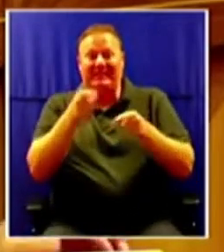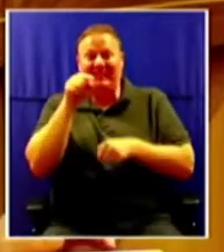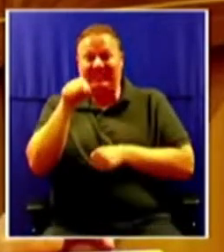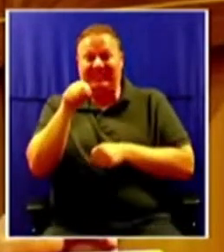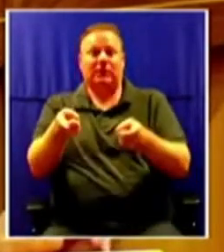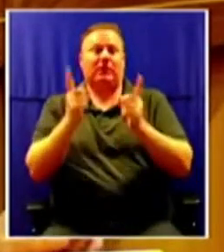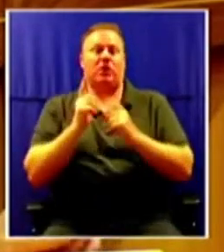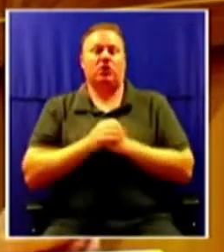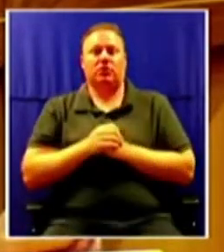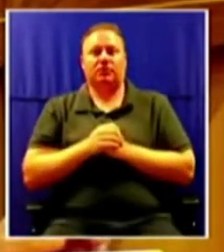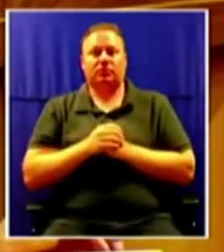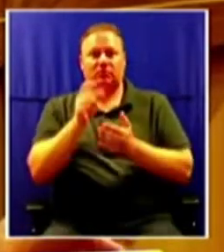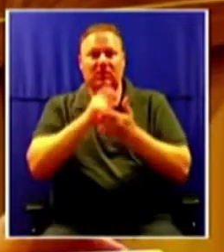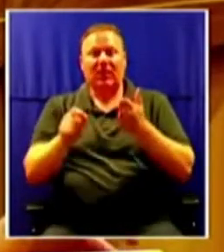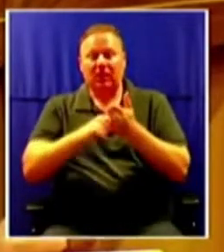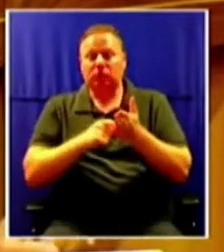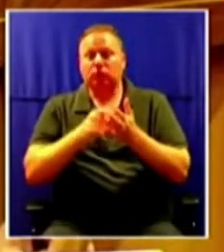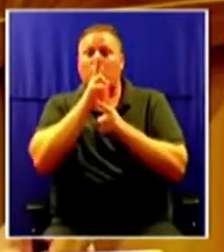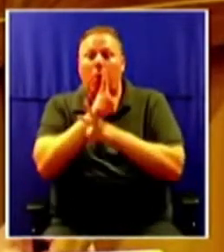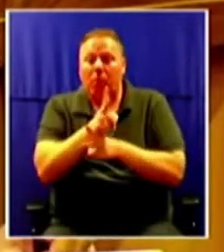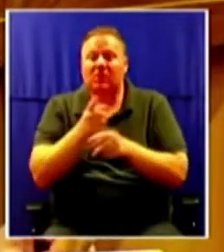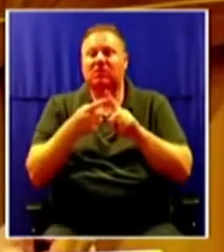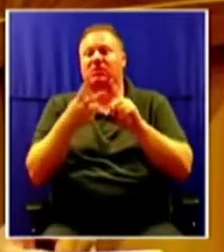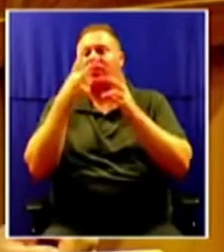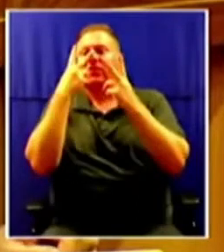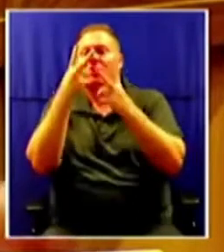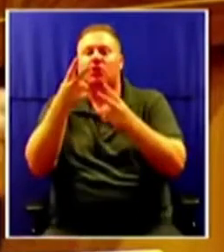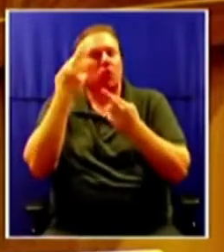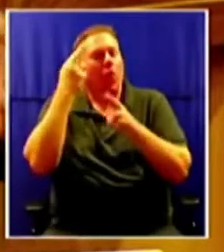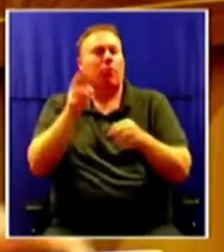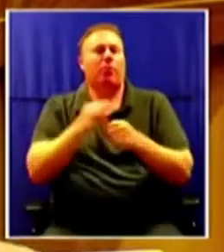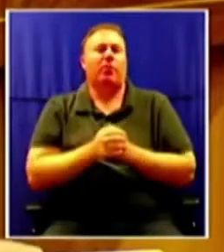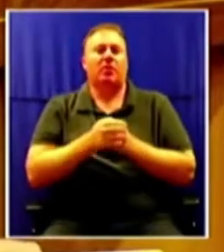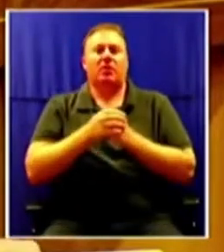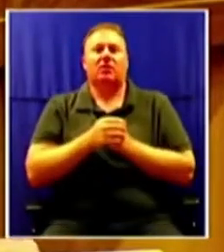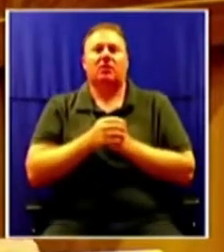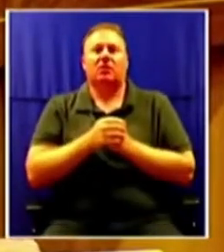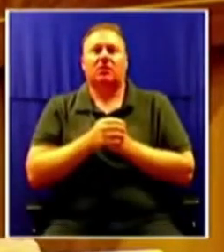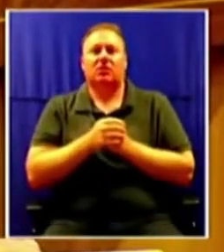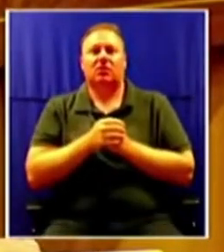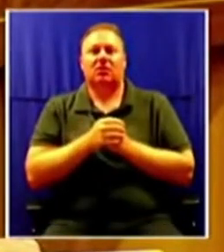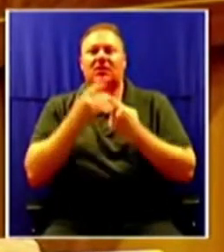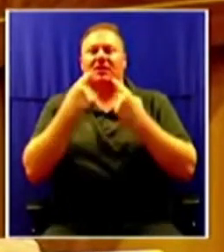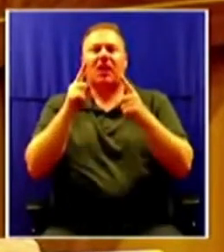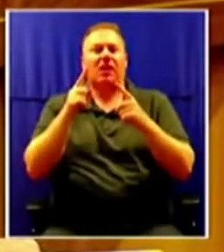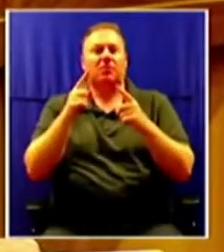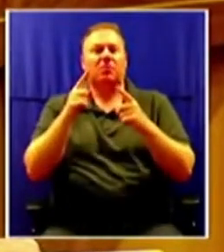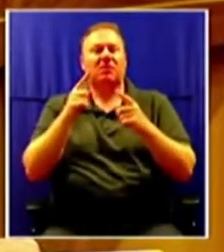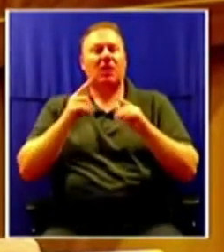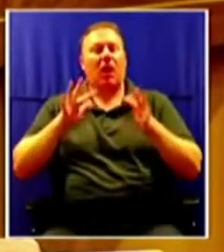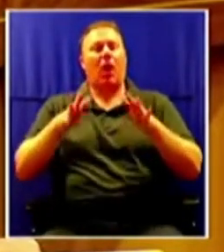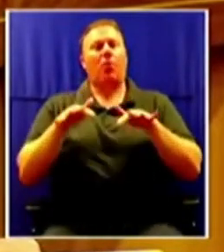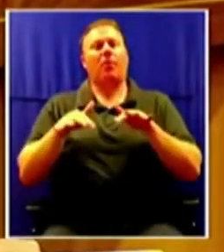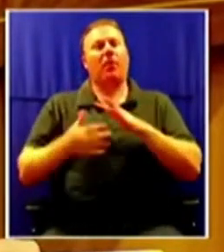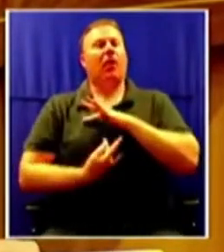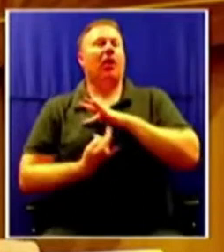we've heard countless promises and visions of hope from you, sweeping statements that tugs at the heartstrings that allow us to daydream of a South